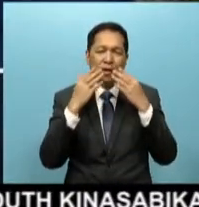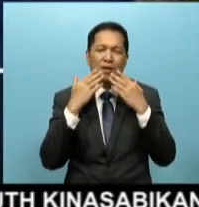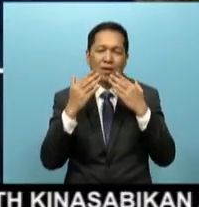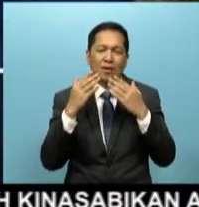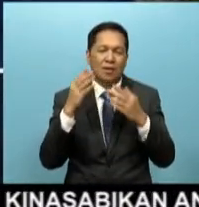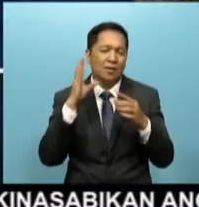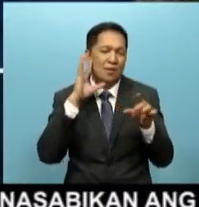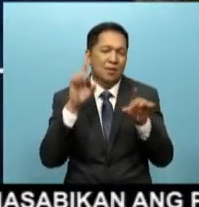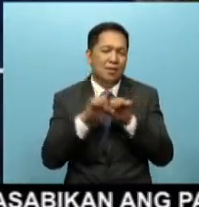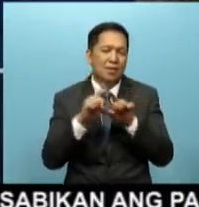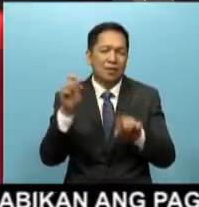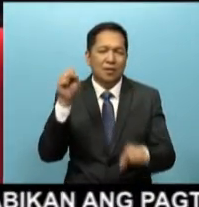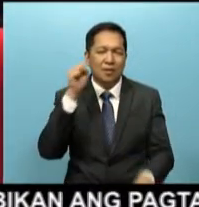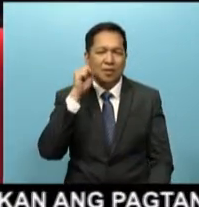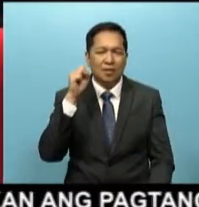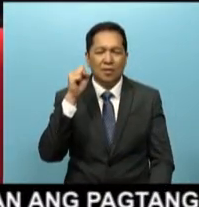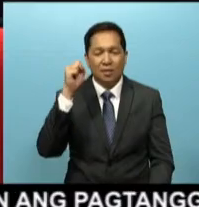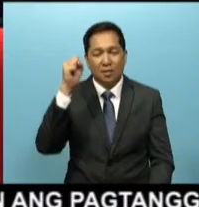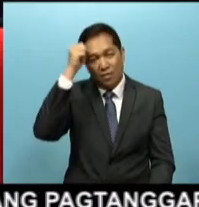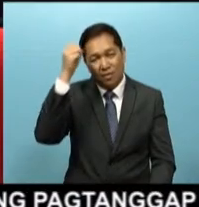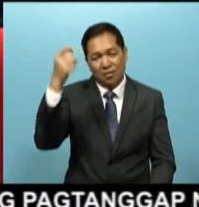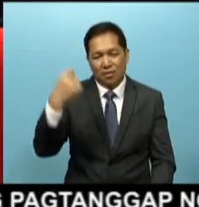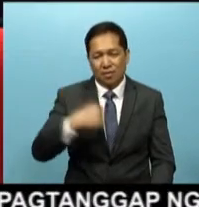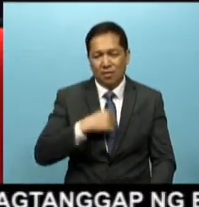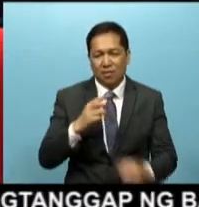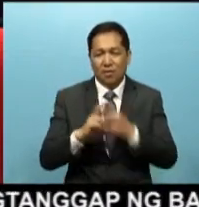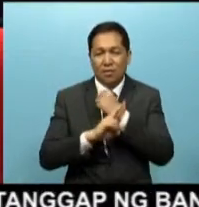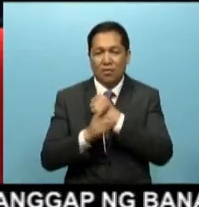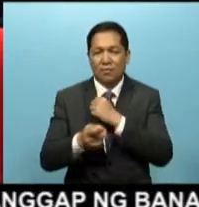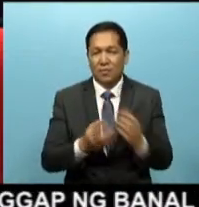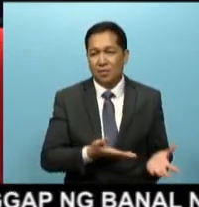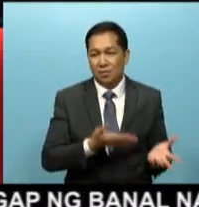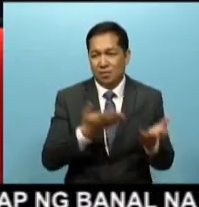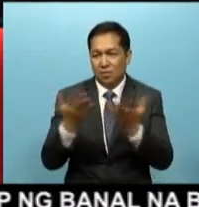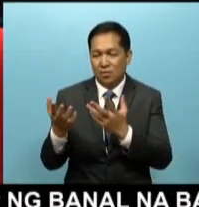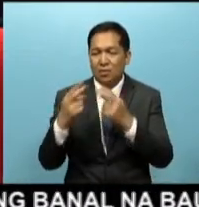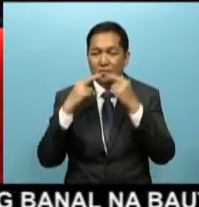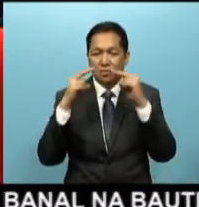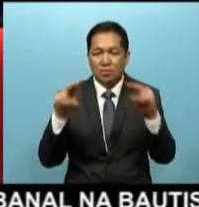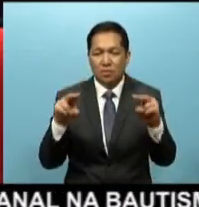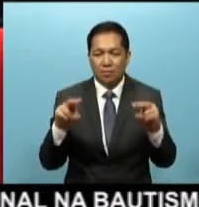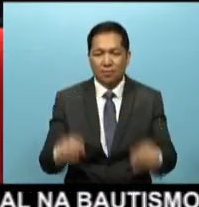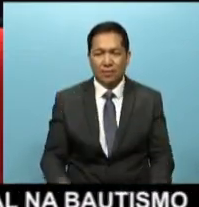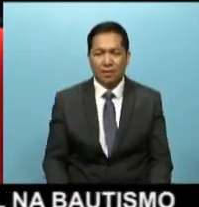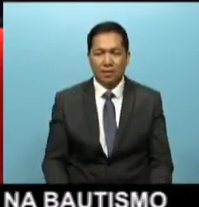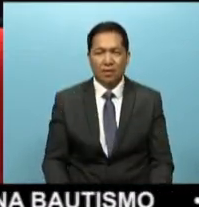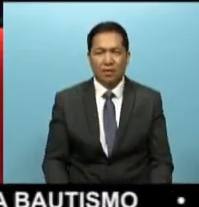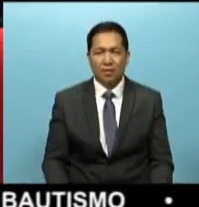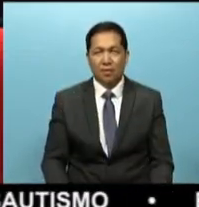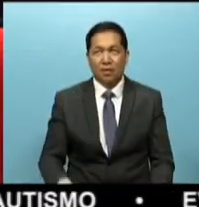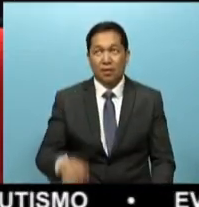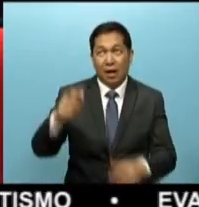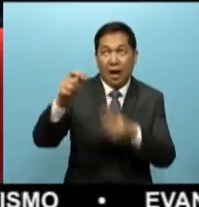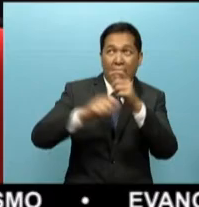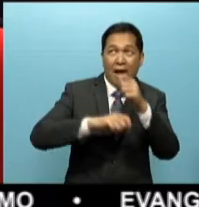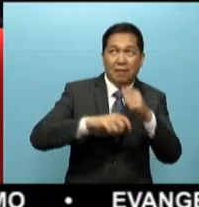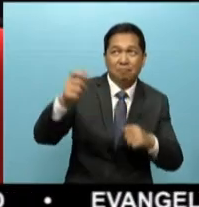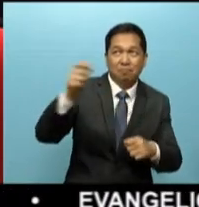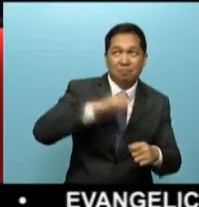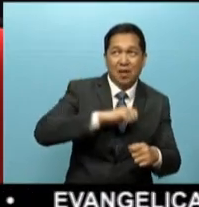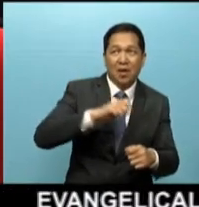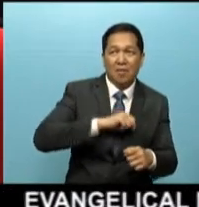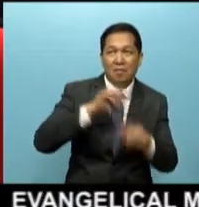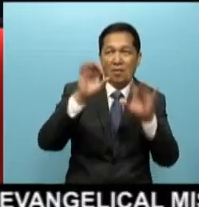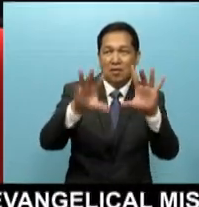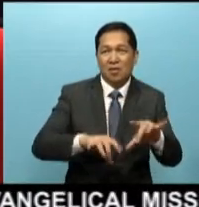Sean, for joining us tonight. When we come back, we'll bring you the news about the kite flying activity in the District of Australia West